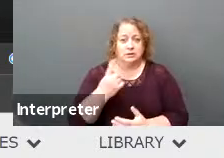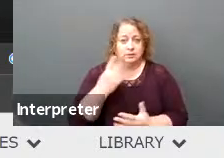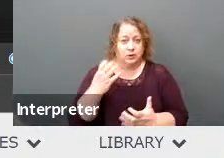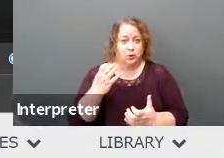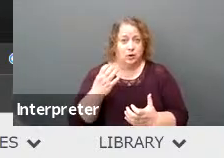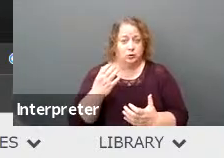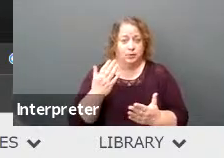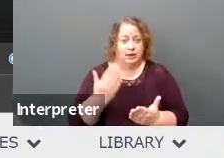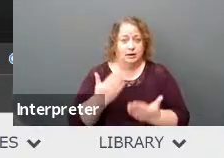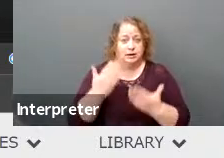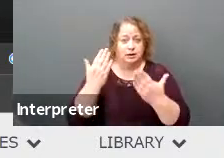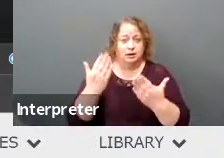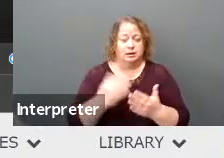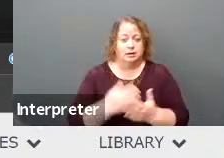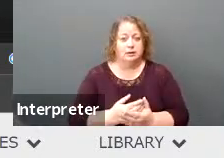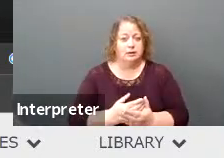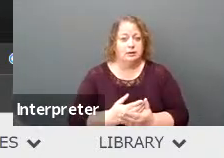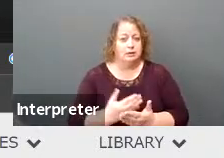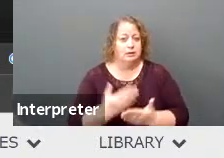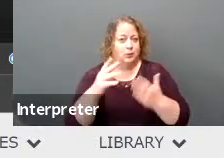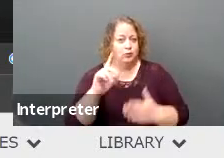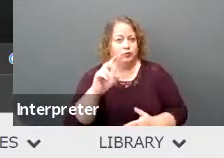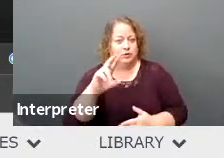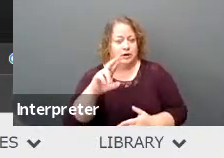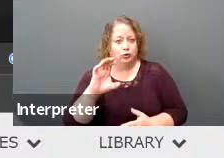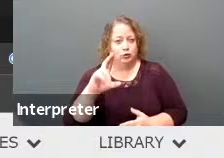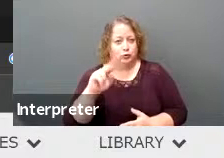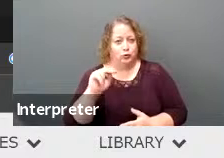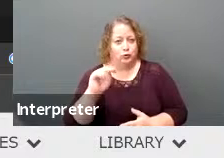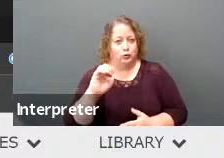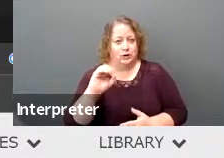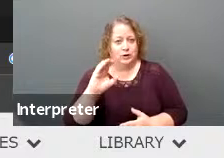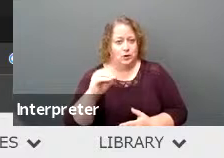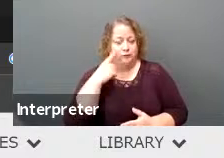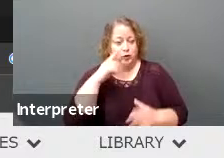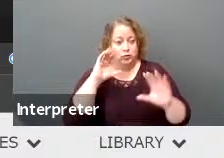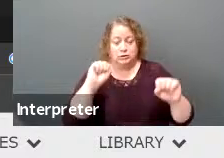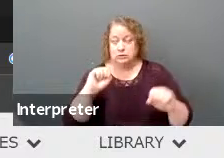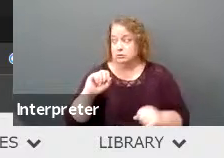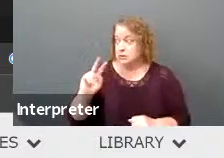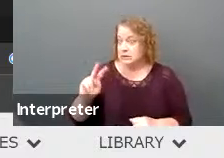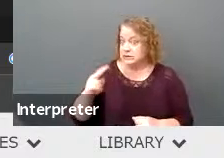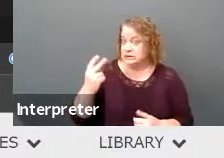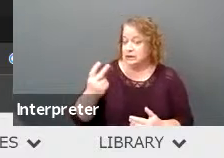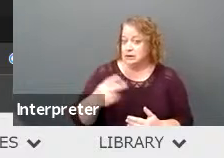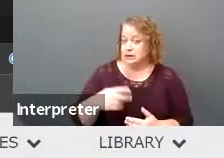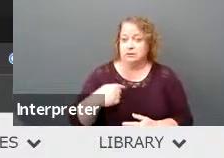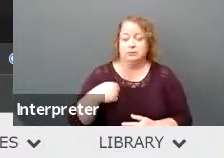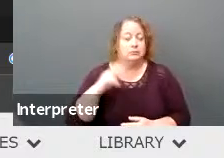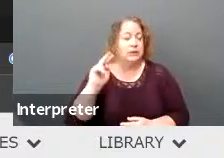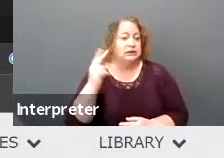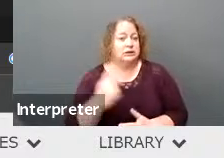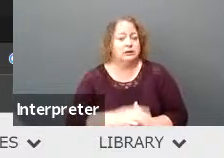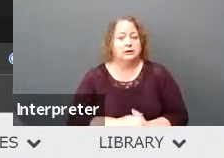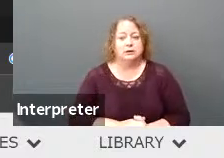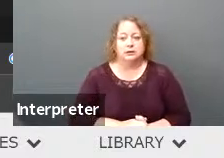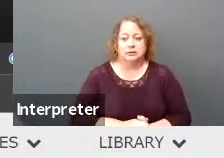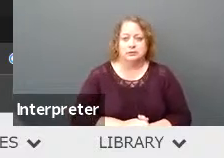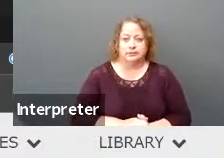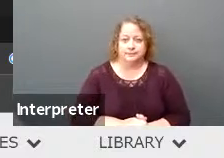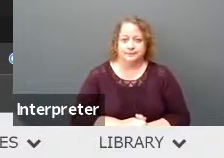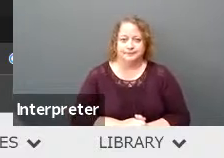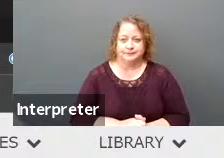Someone like to make any nominations? Motion to nominate Dr. Cuneo for president. Someone like to second that? Second.